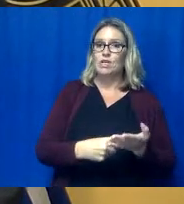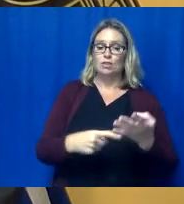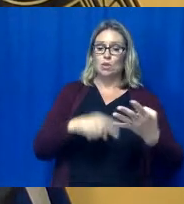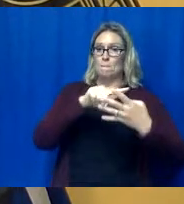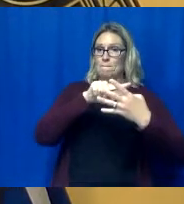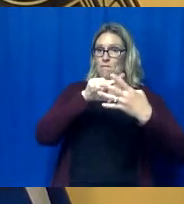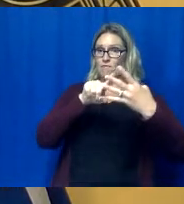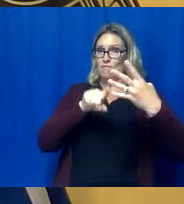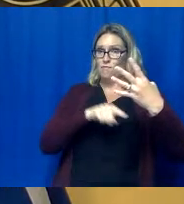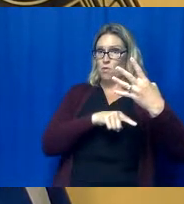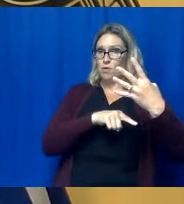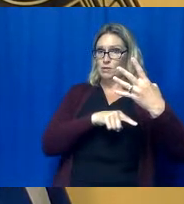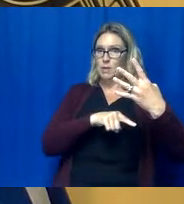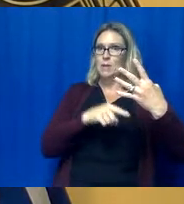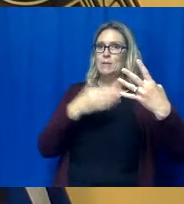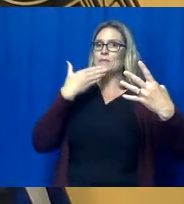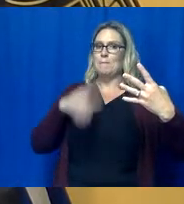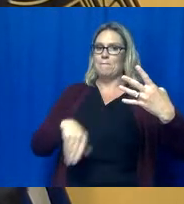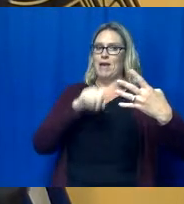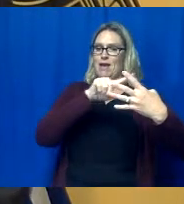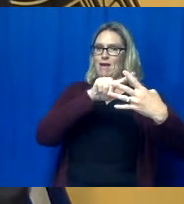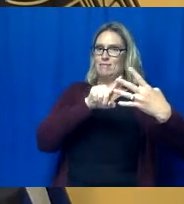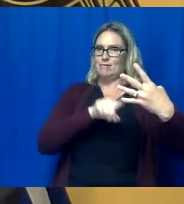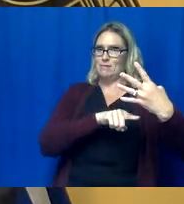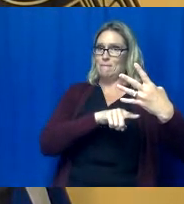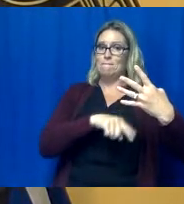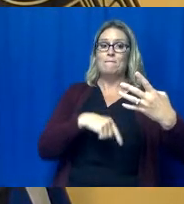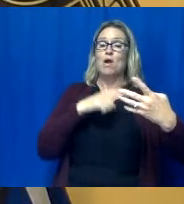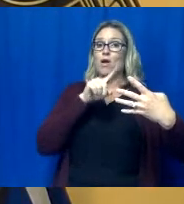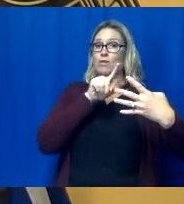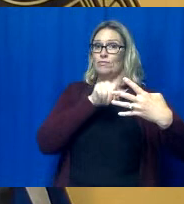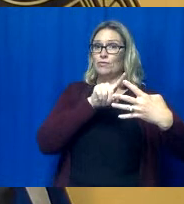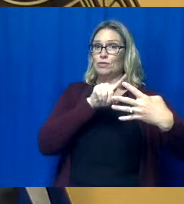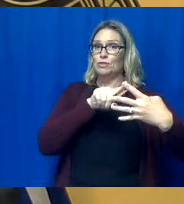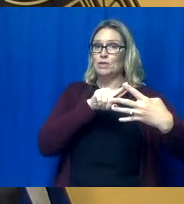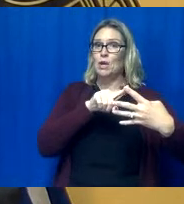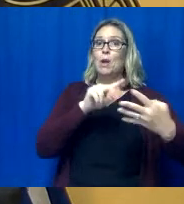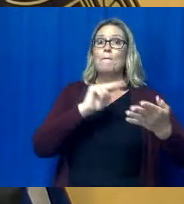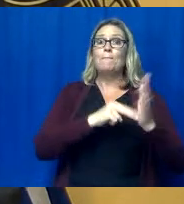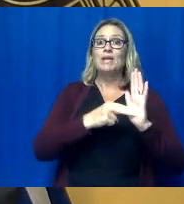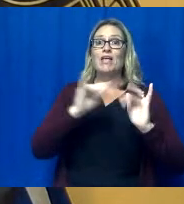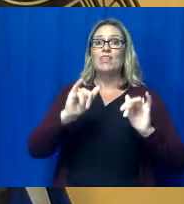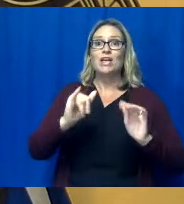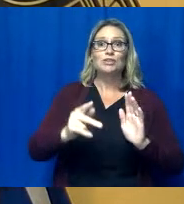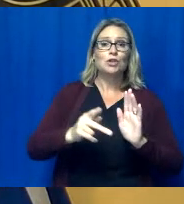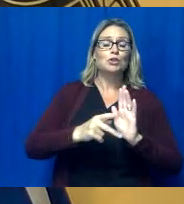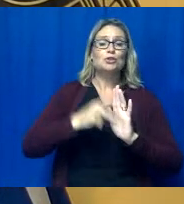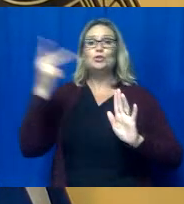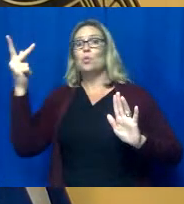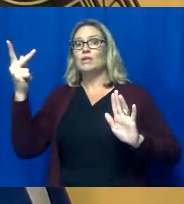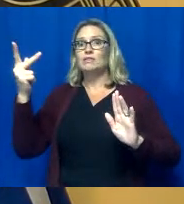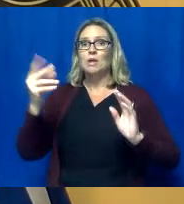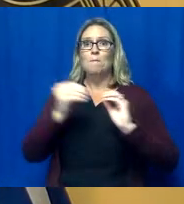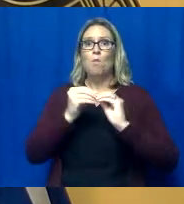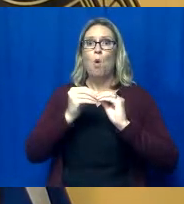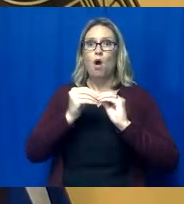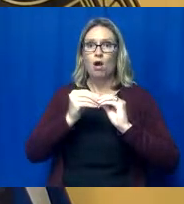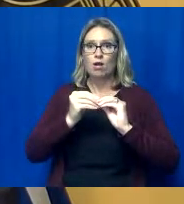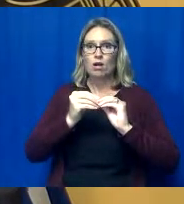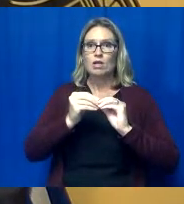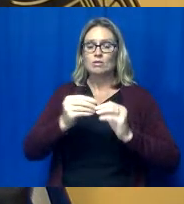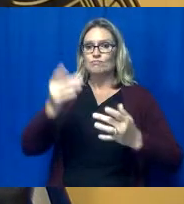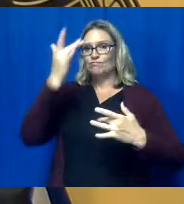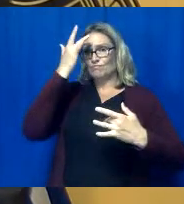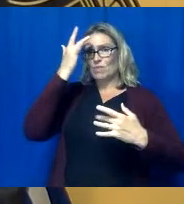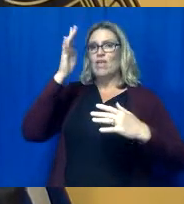Delta variant. The first one is that it's twice as infectious as the original variant that was discovered in China